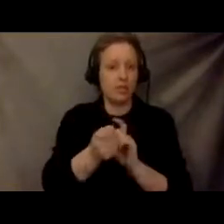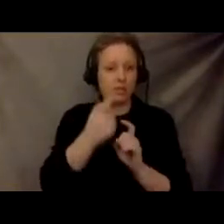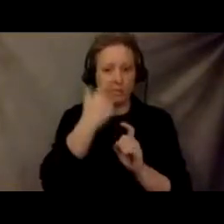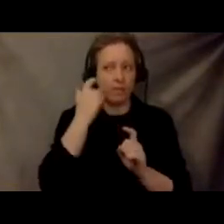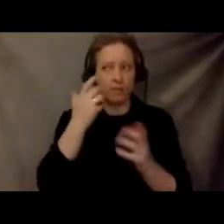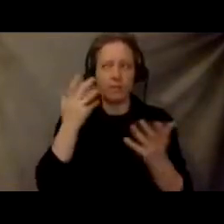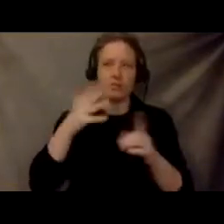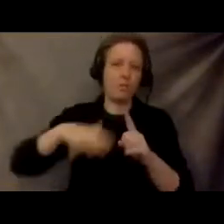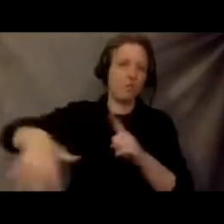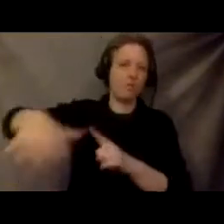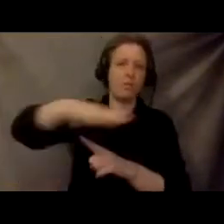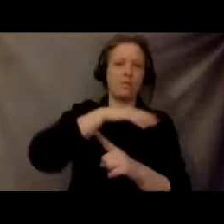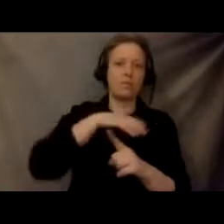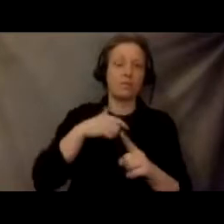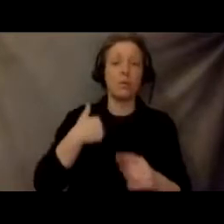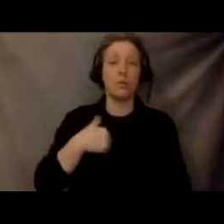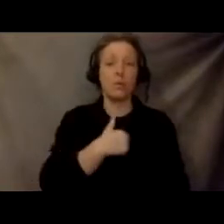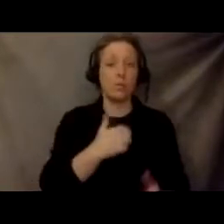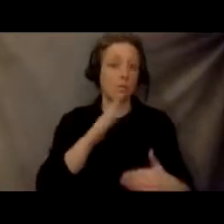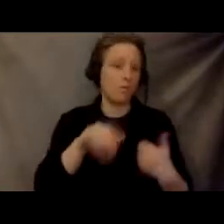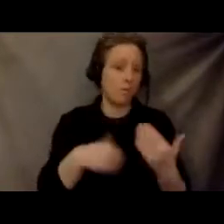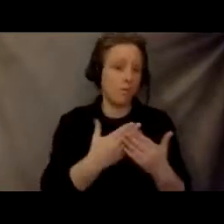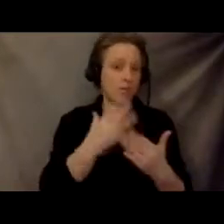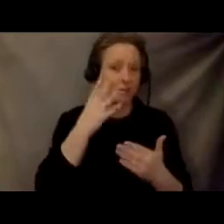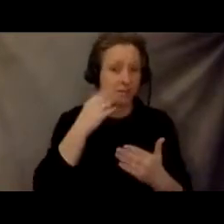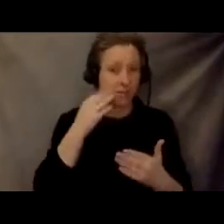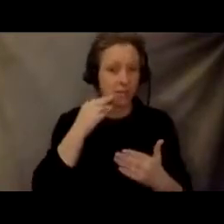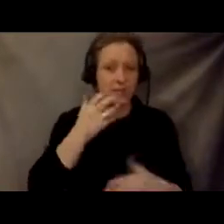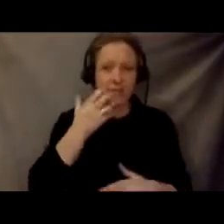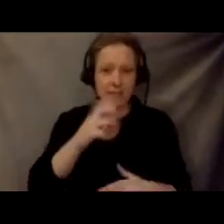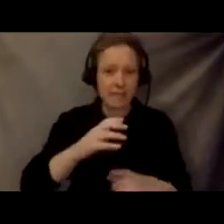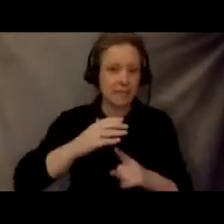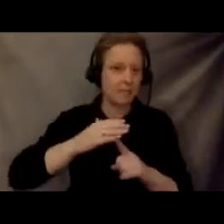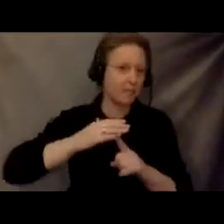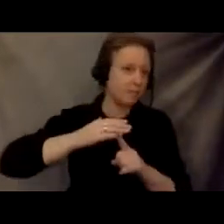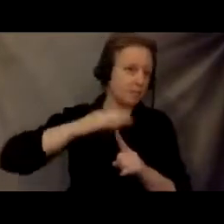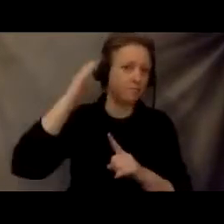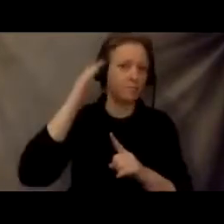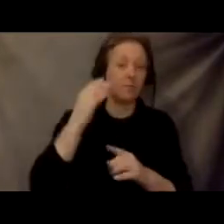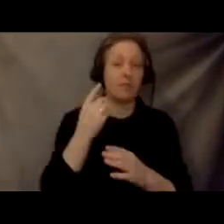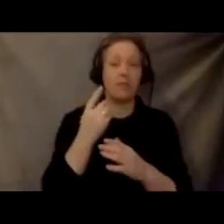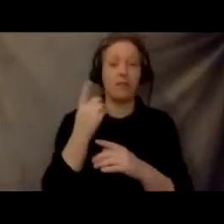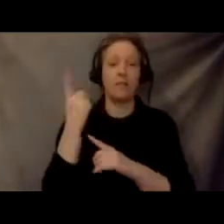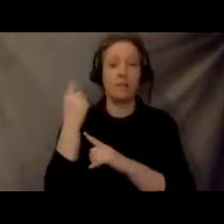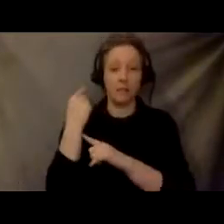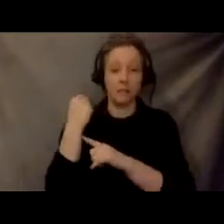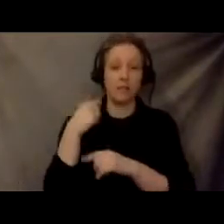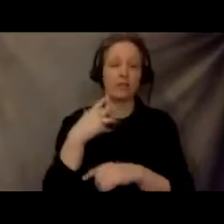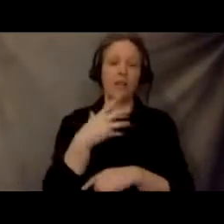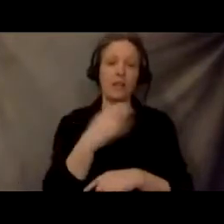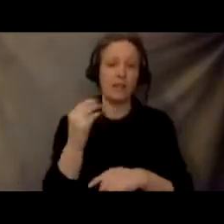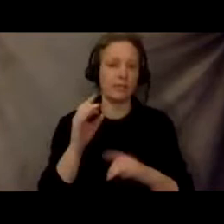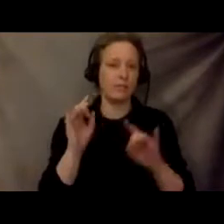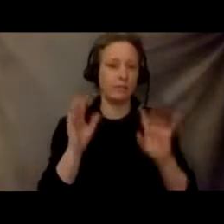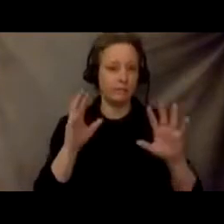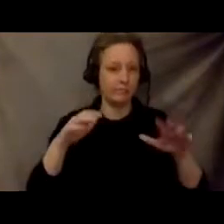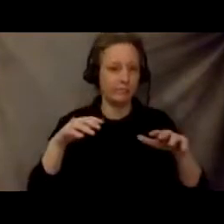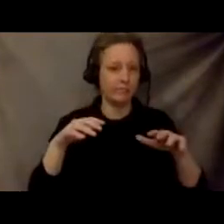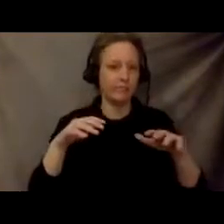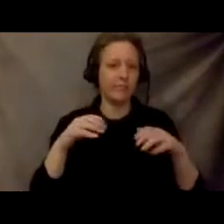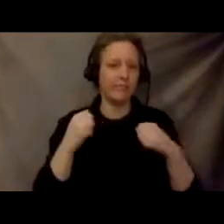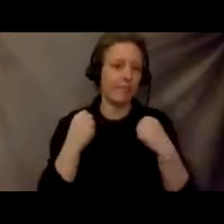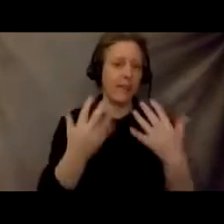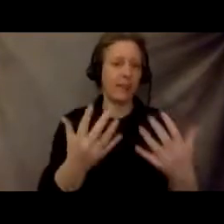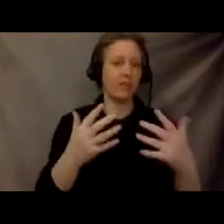experienced the heat dome last year. And of course, the accelerated wildfires on this side of the country,